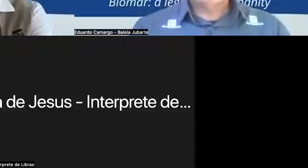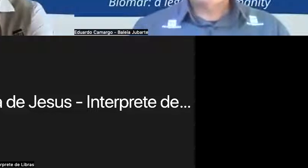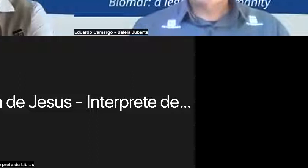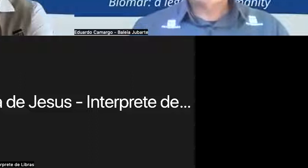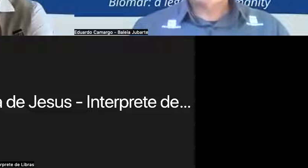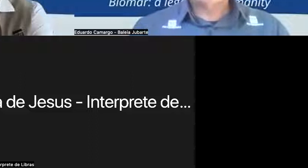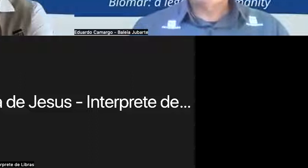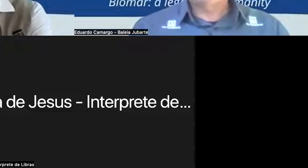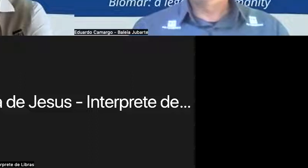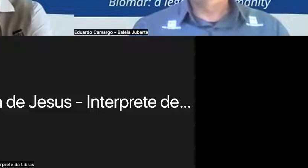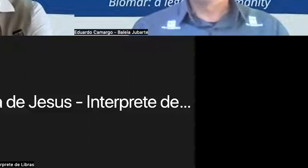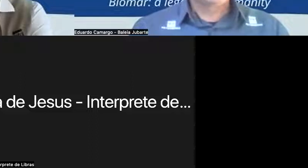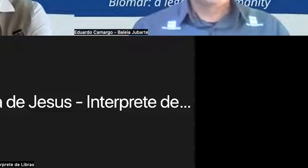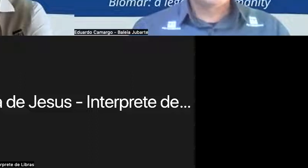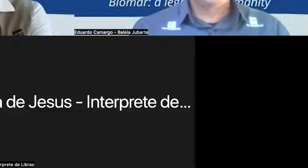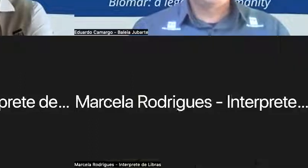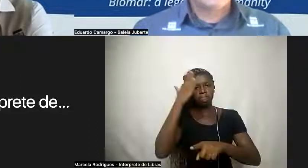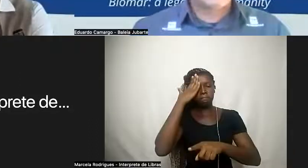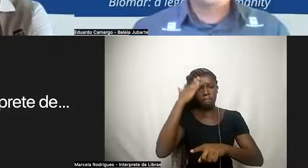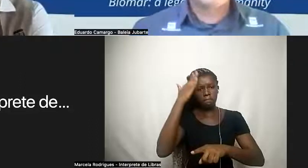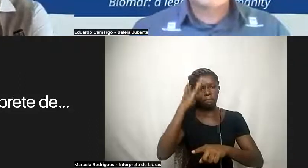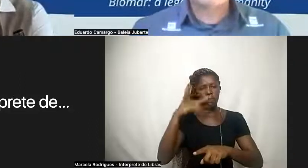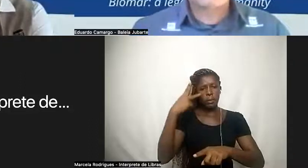Give us some examples.